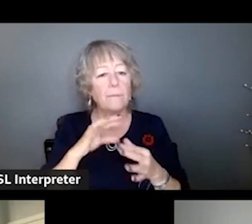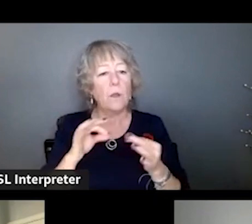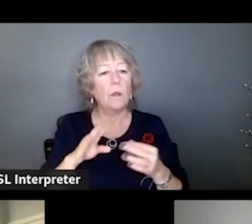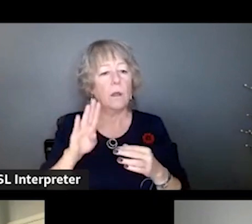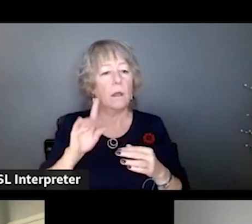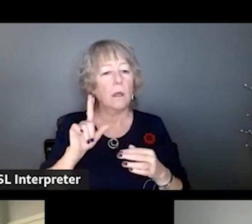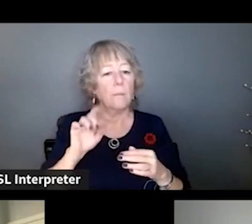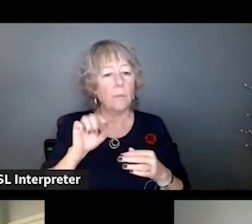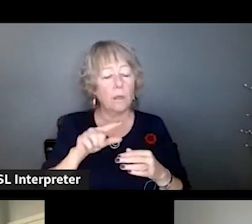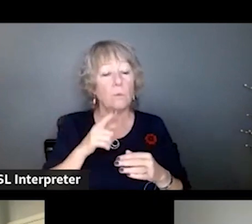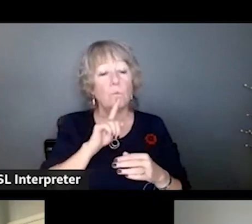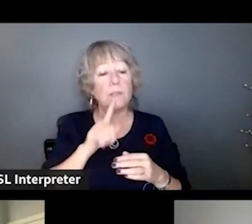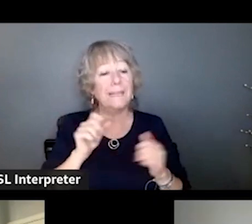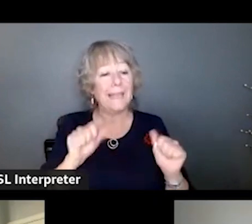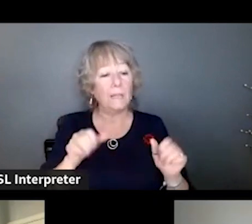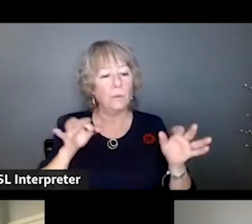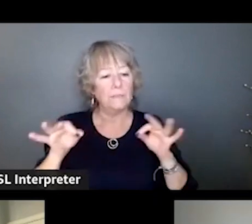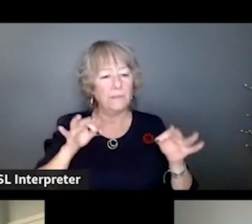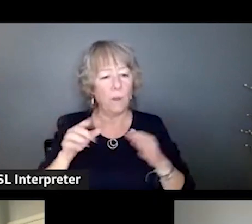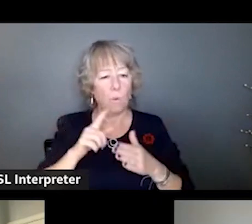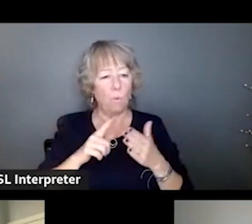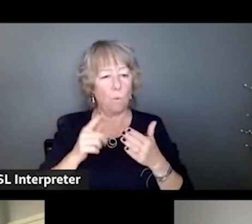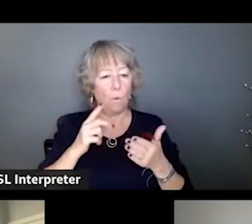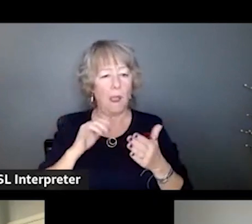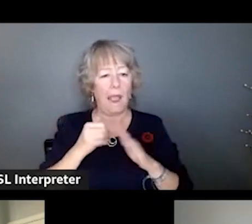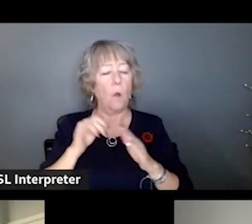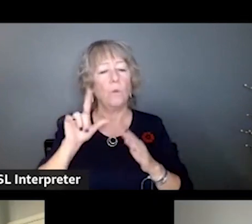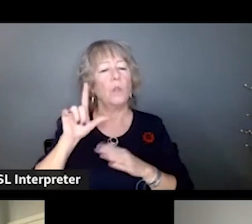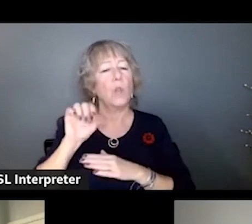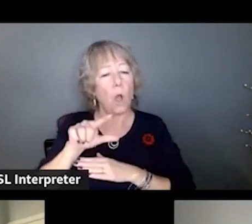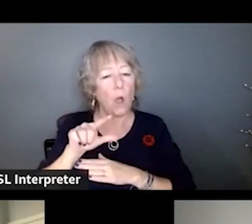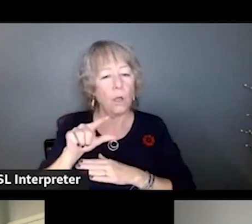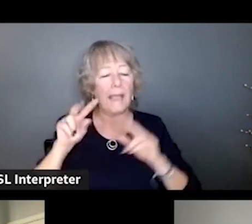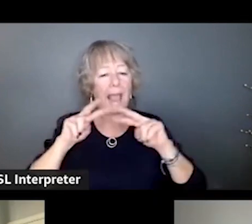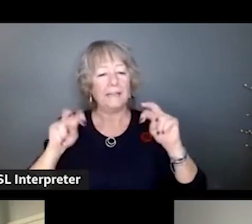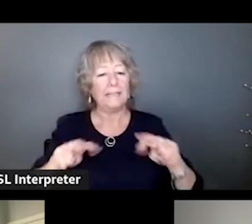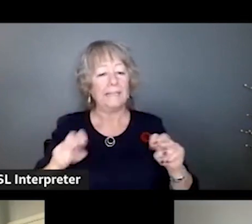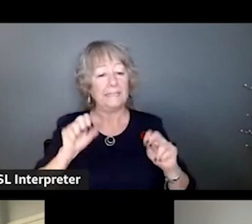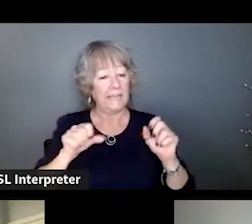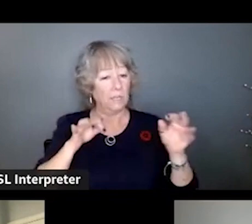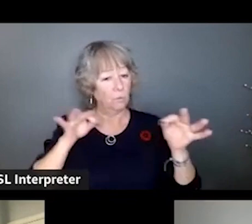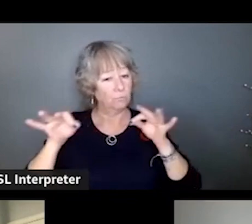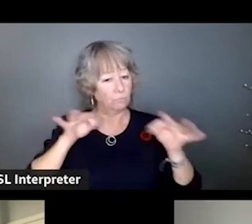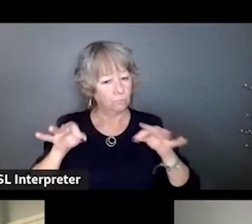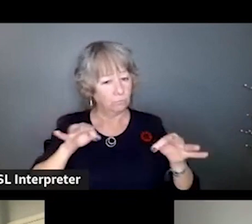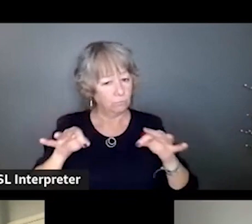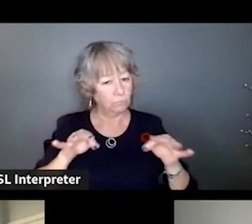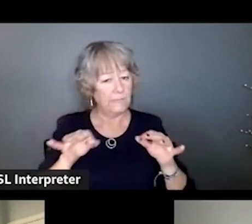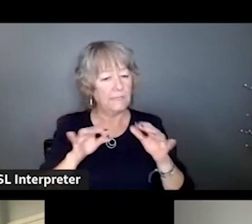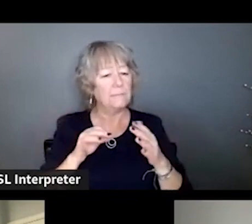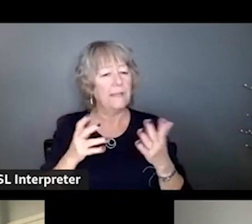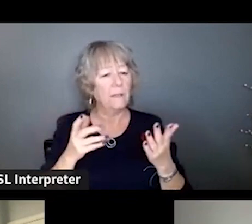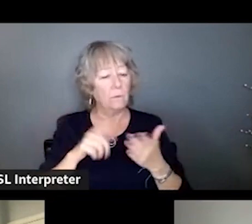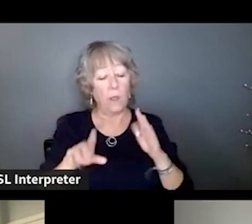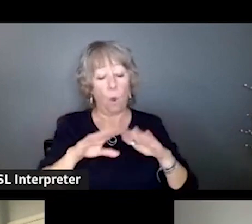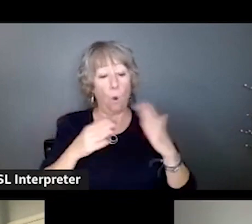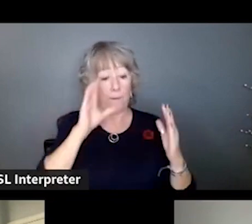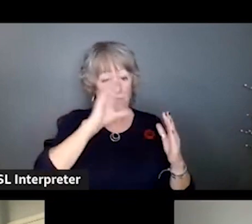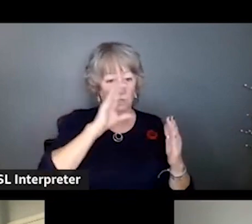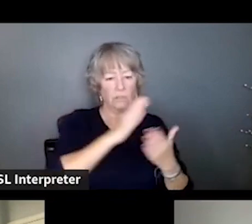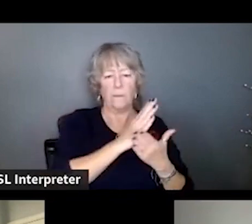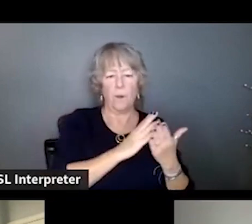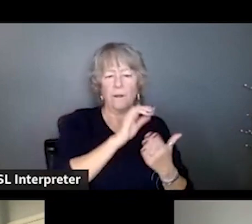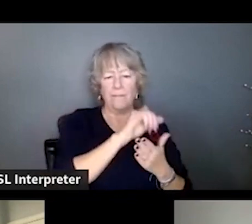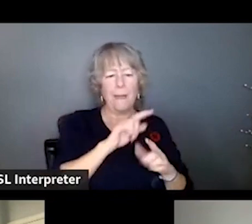bit about what goes into building a log analytics solution, right? So Opensearch obviously is part of that, but